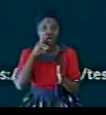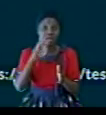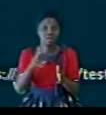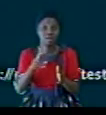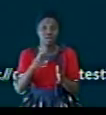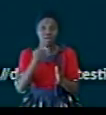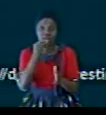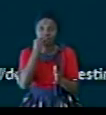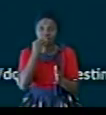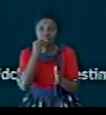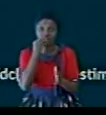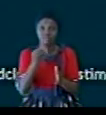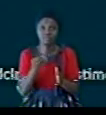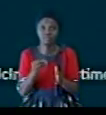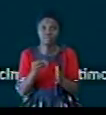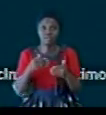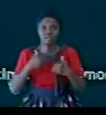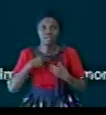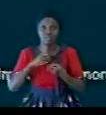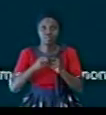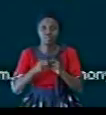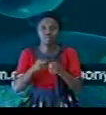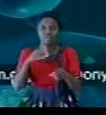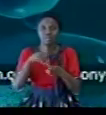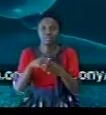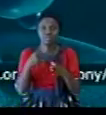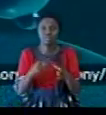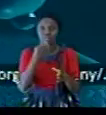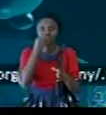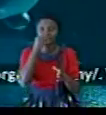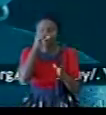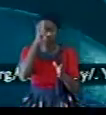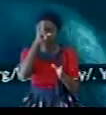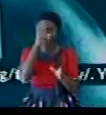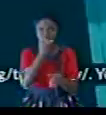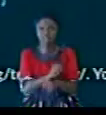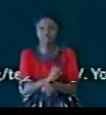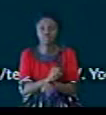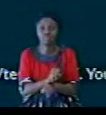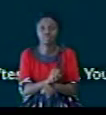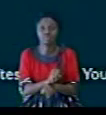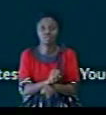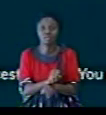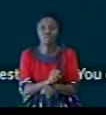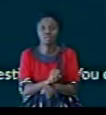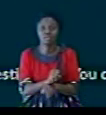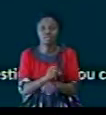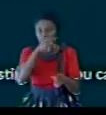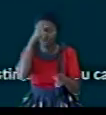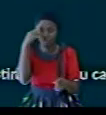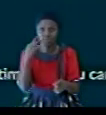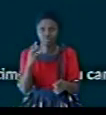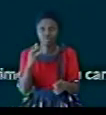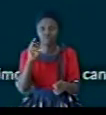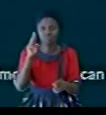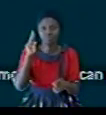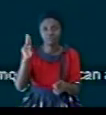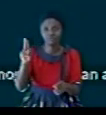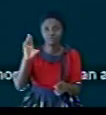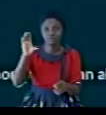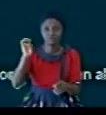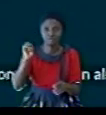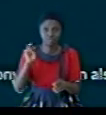after the final amen, he left, went back to the hospital to confirm, and he found